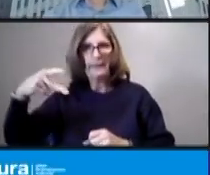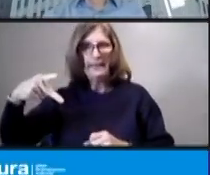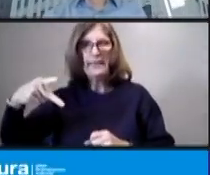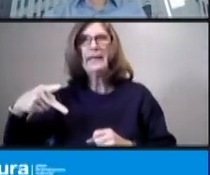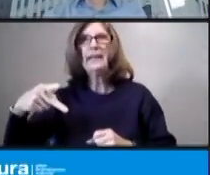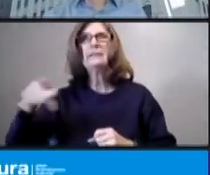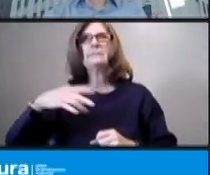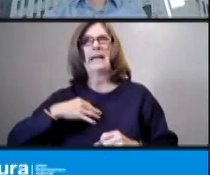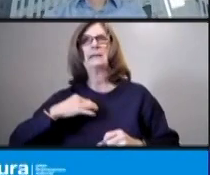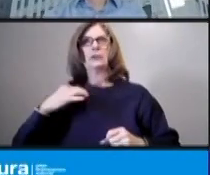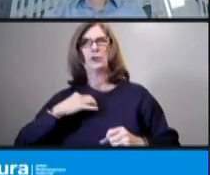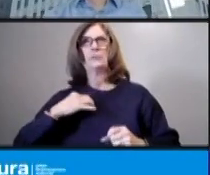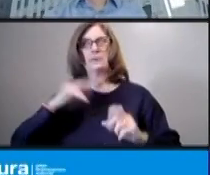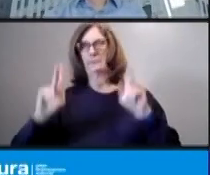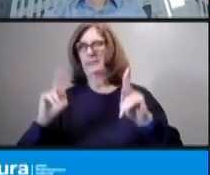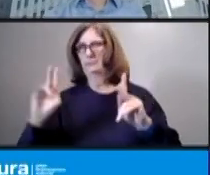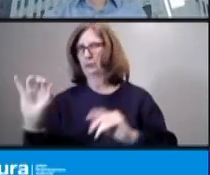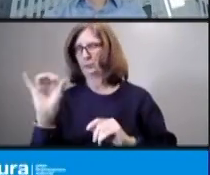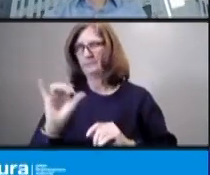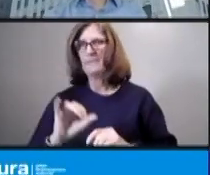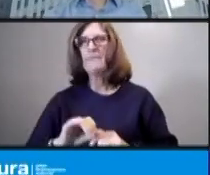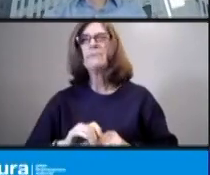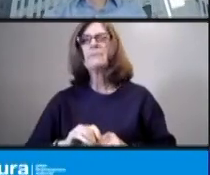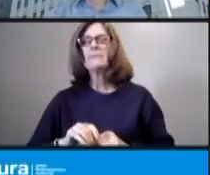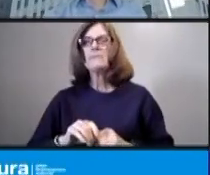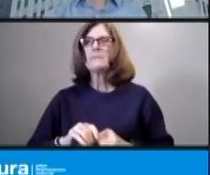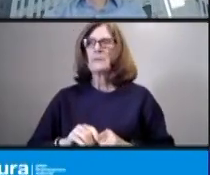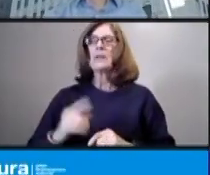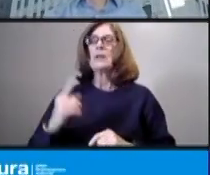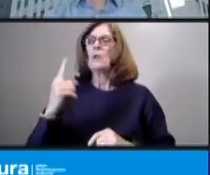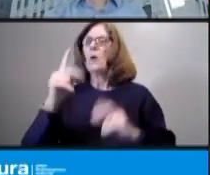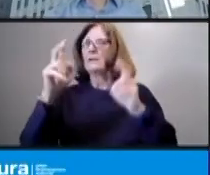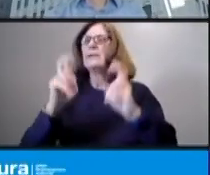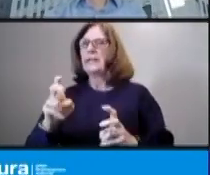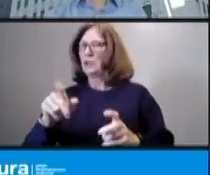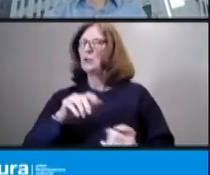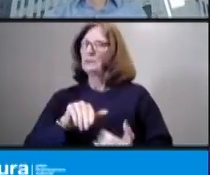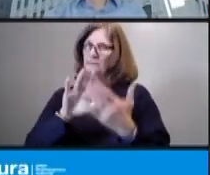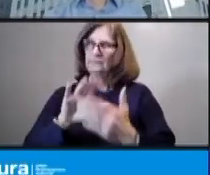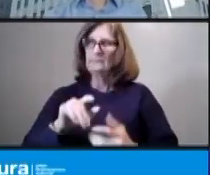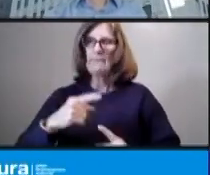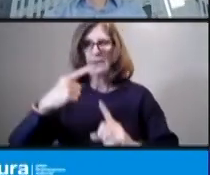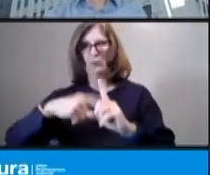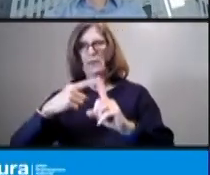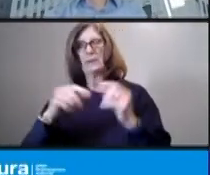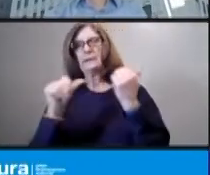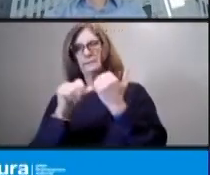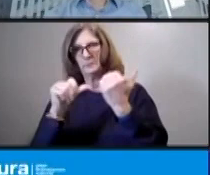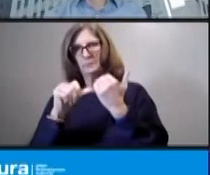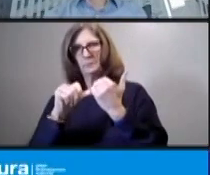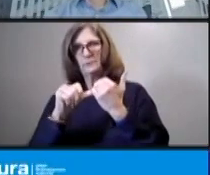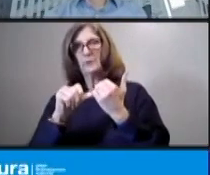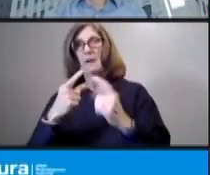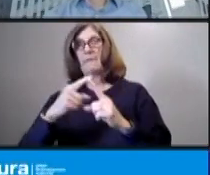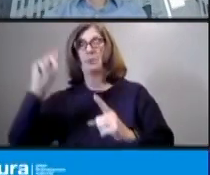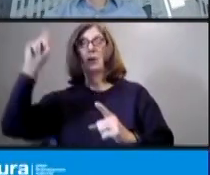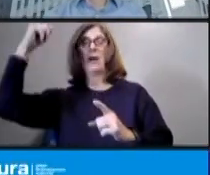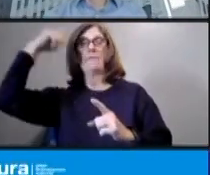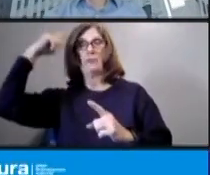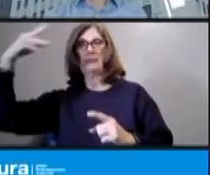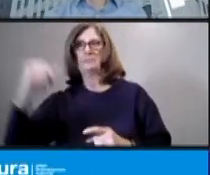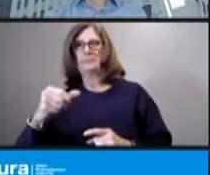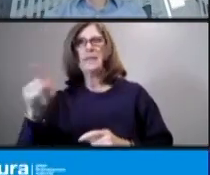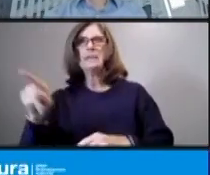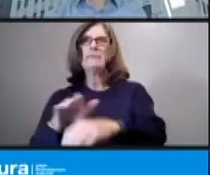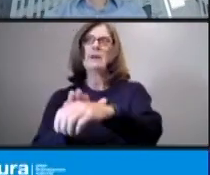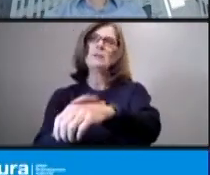eligible tenants as well. So another one of the issues in the system is rental assistance that is government funded doesn't move as fast as